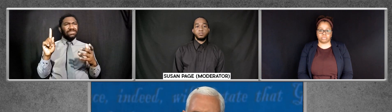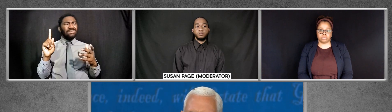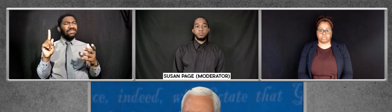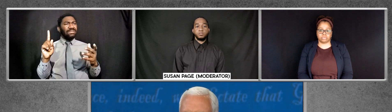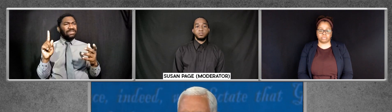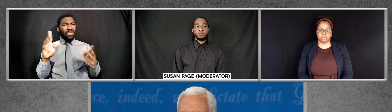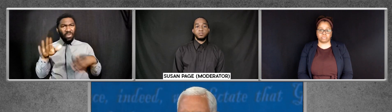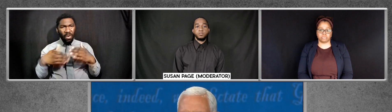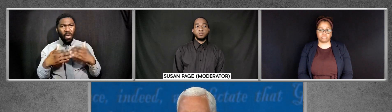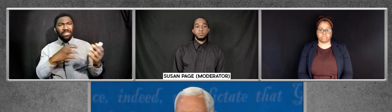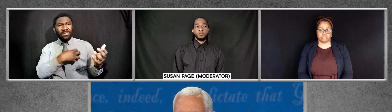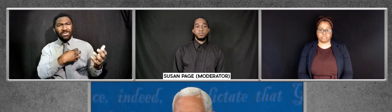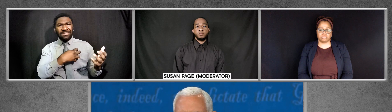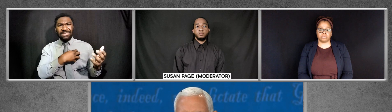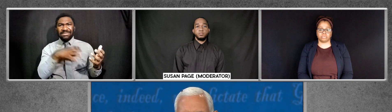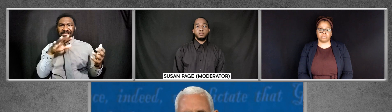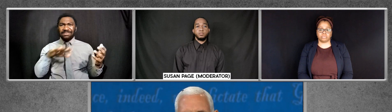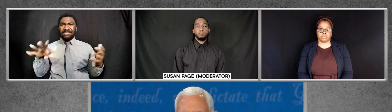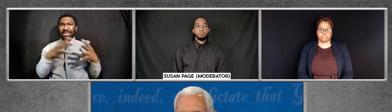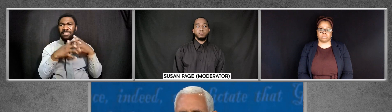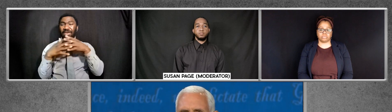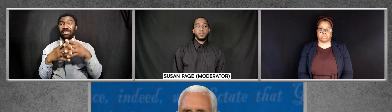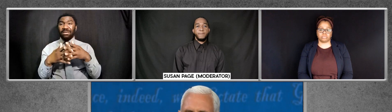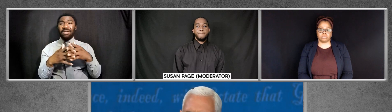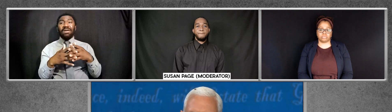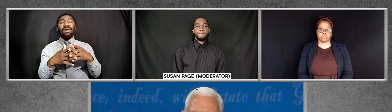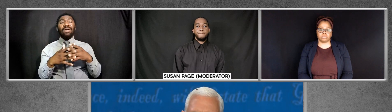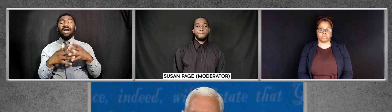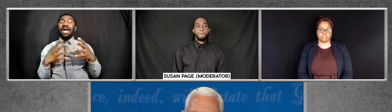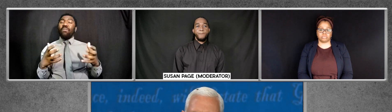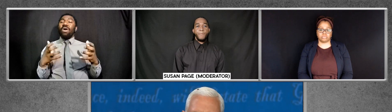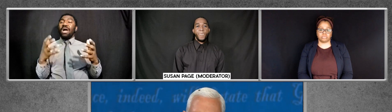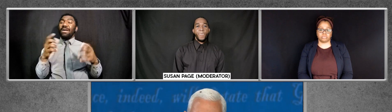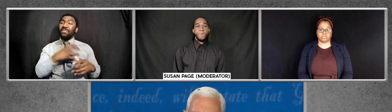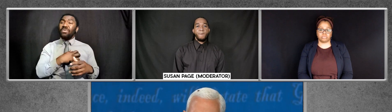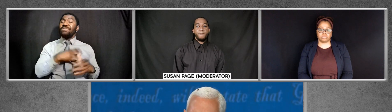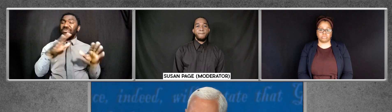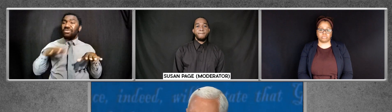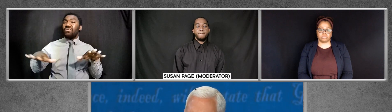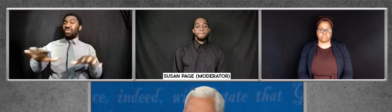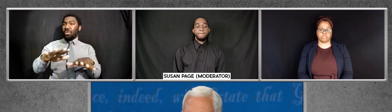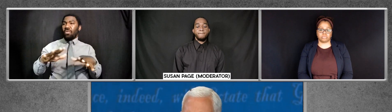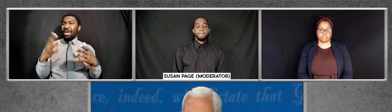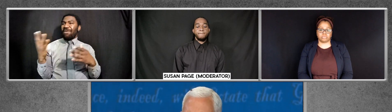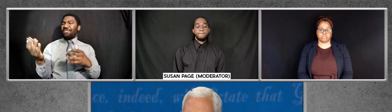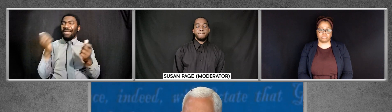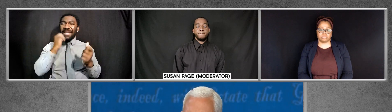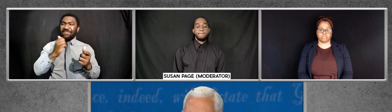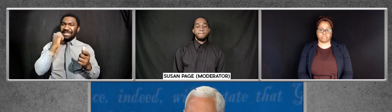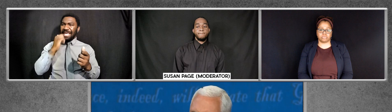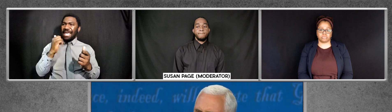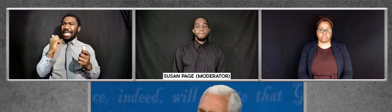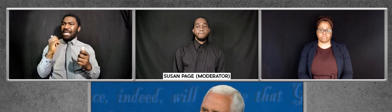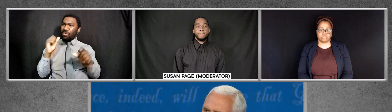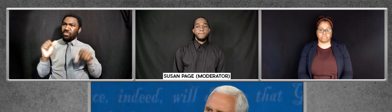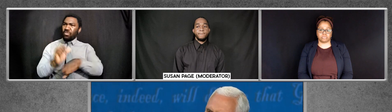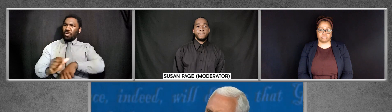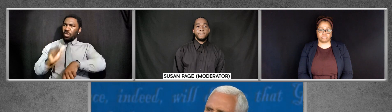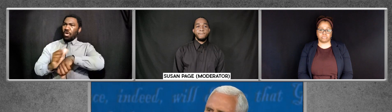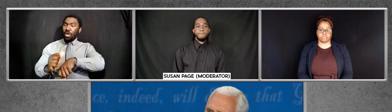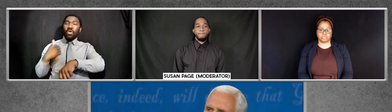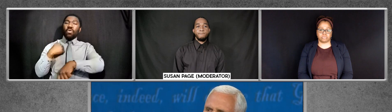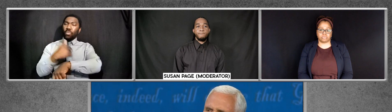enforcement every day that President Trump and I stand with you. And it is remarkable that when Senator Tim